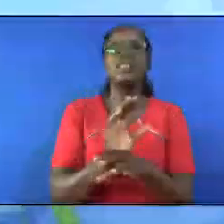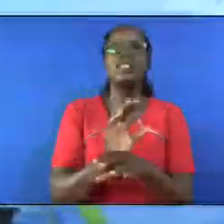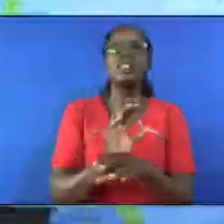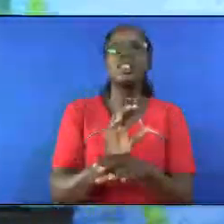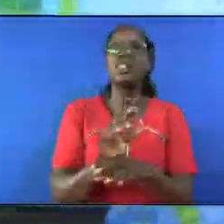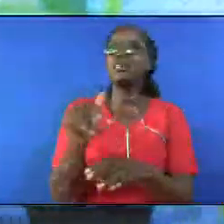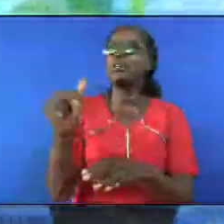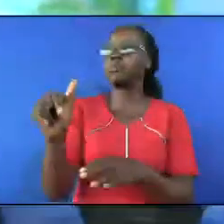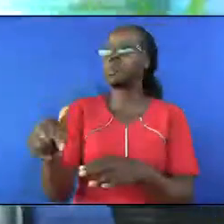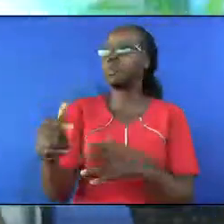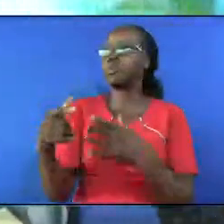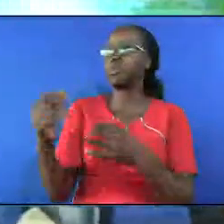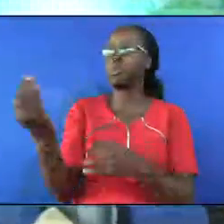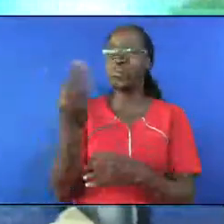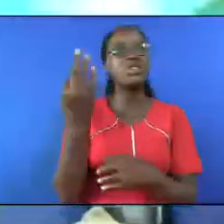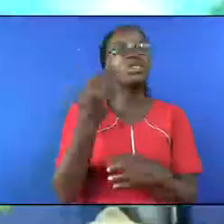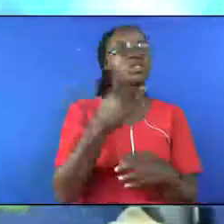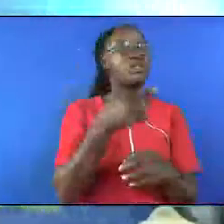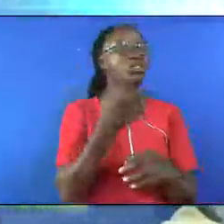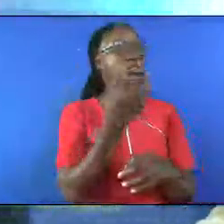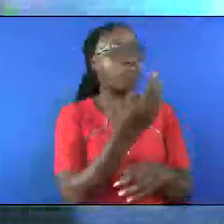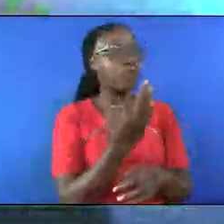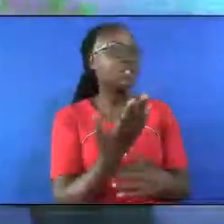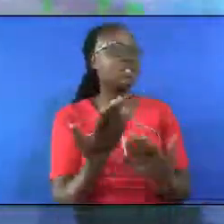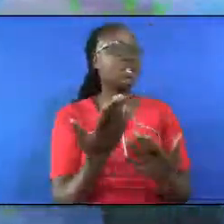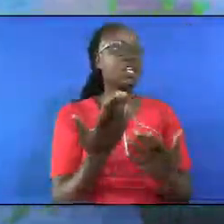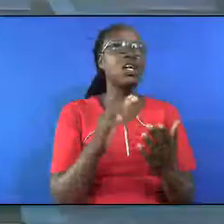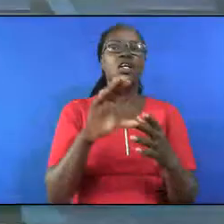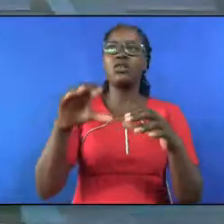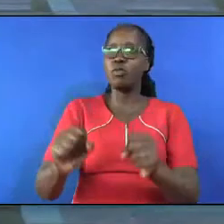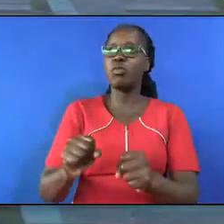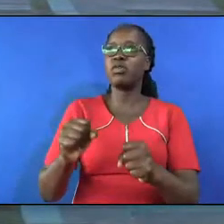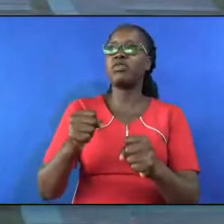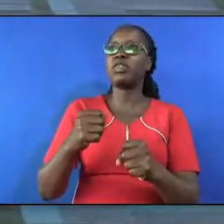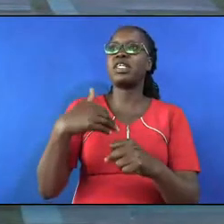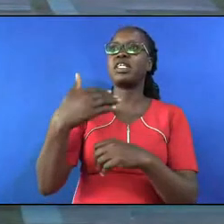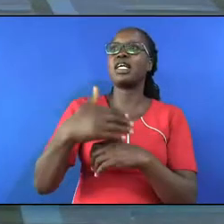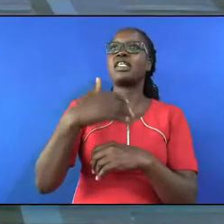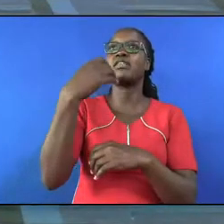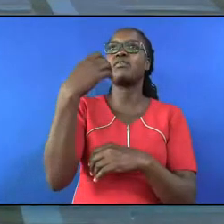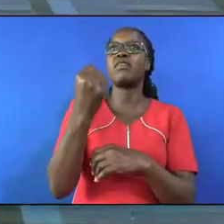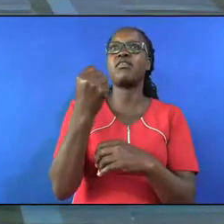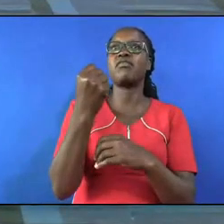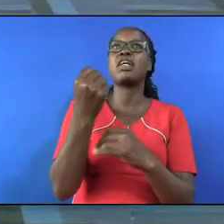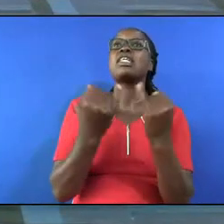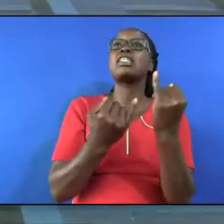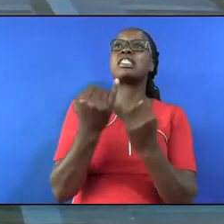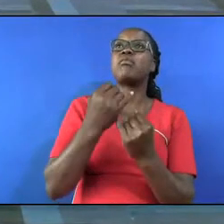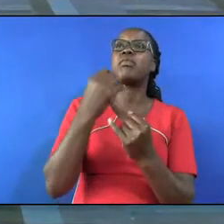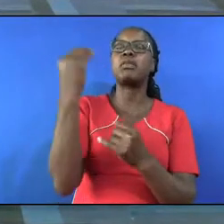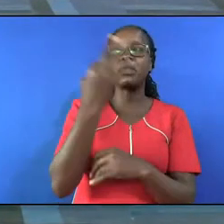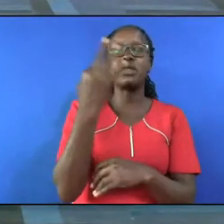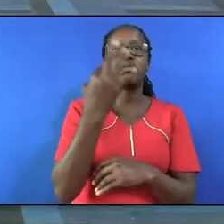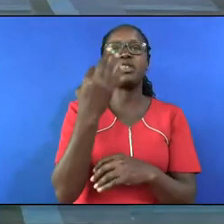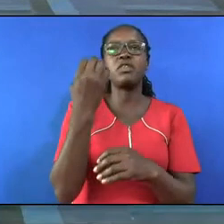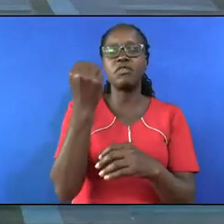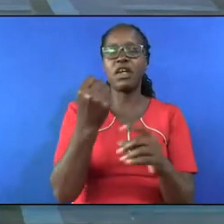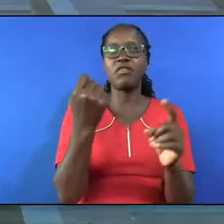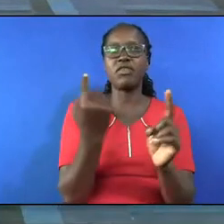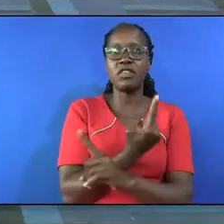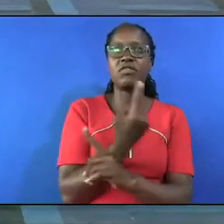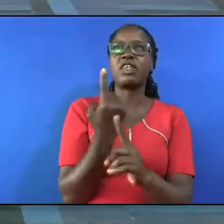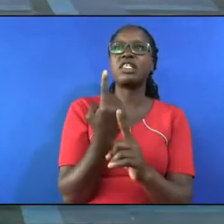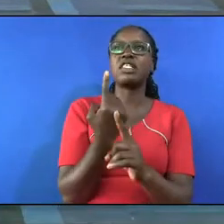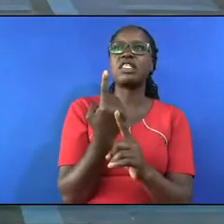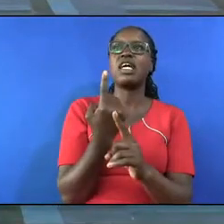preaching. Today you're in New Life, you're preaching. Then you are booked for the next 5 Sabbaths to preach in 5 different churches. And you are